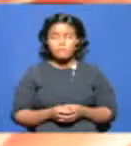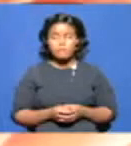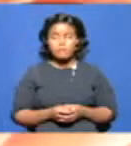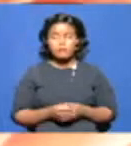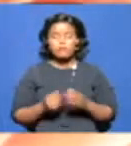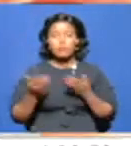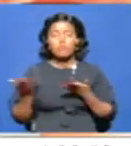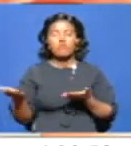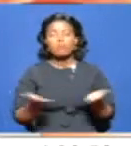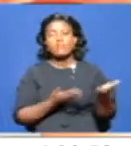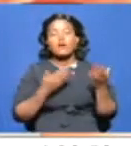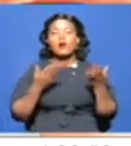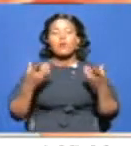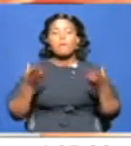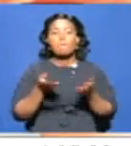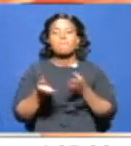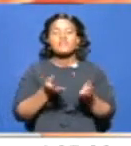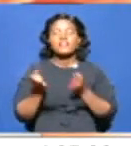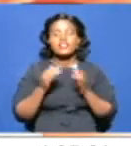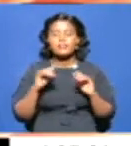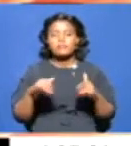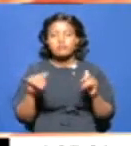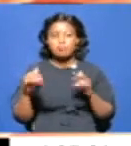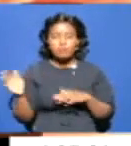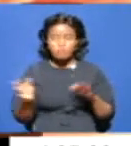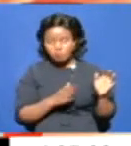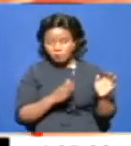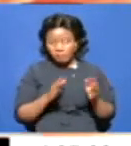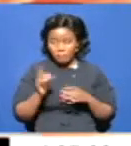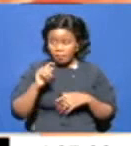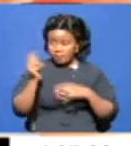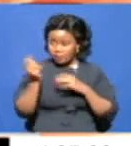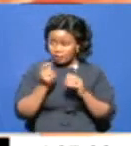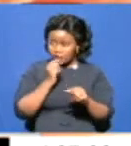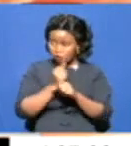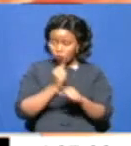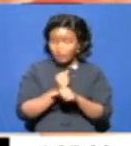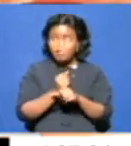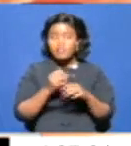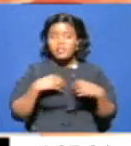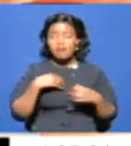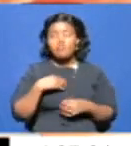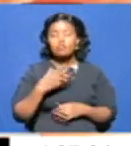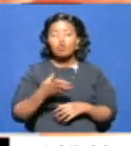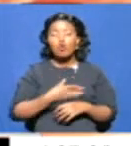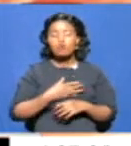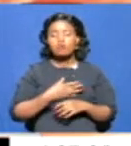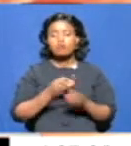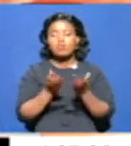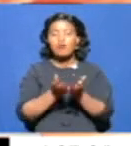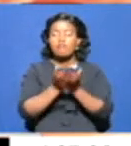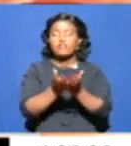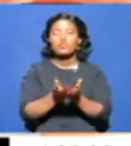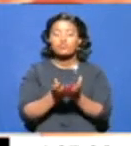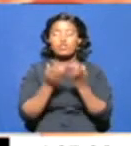Let's now do business. Kenya should work towards owning its own vessels in order to create job opportunities and attract young talent into